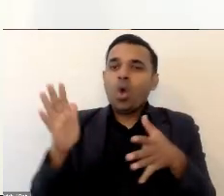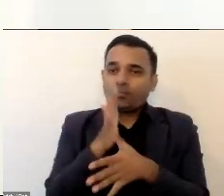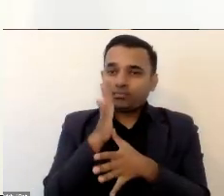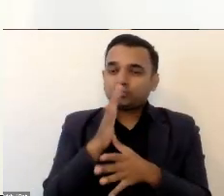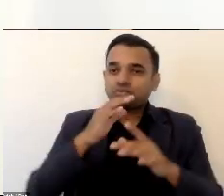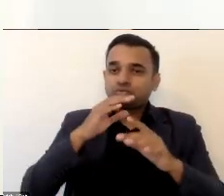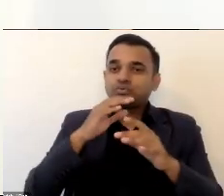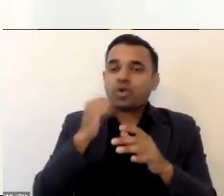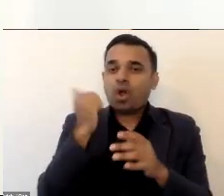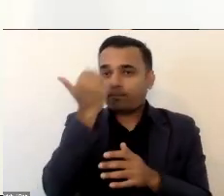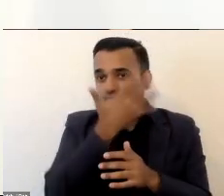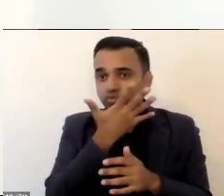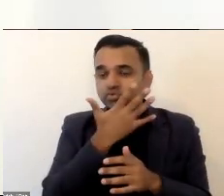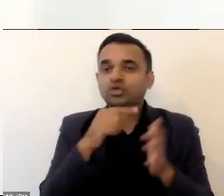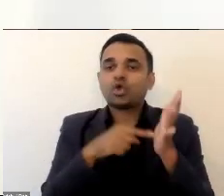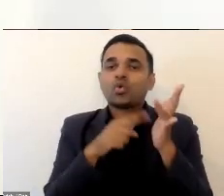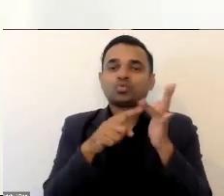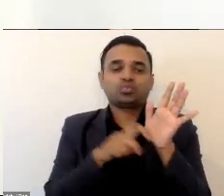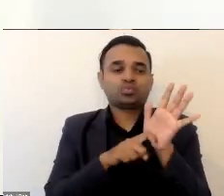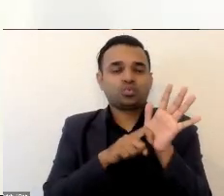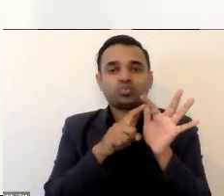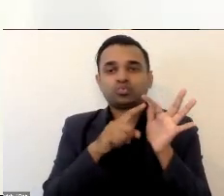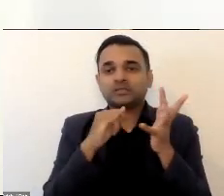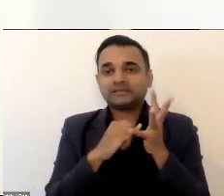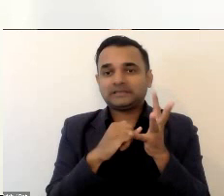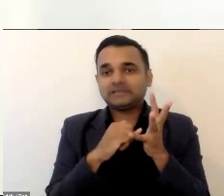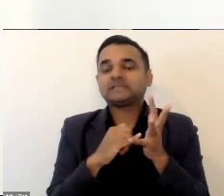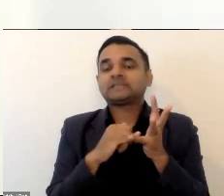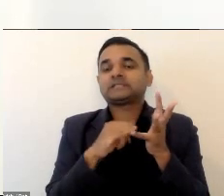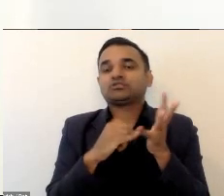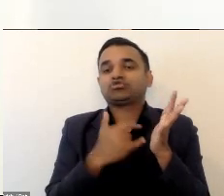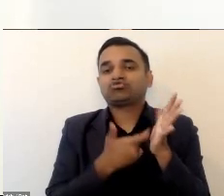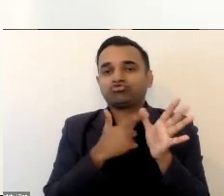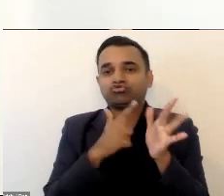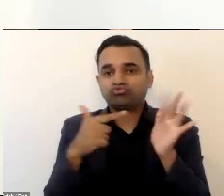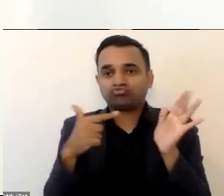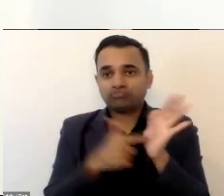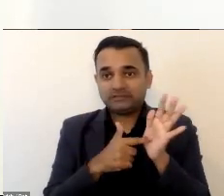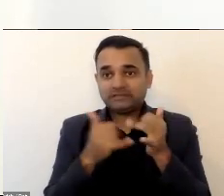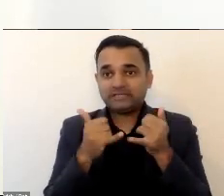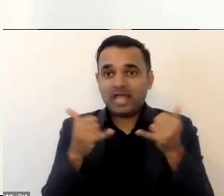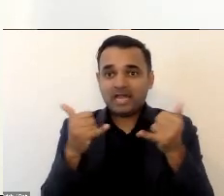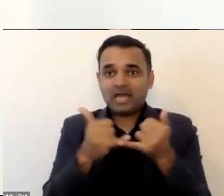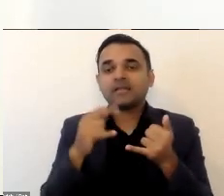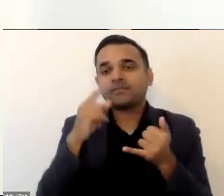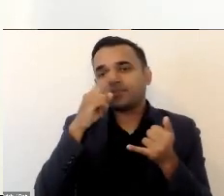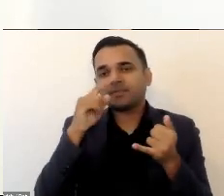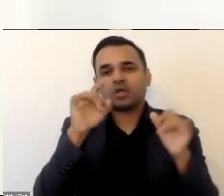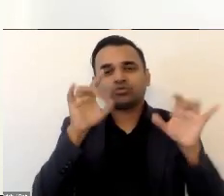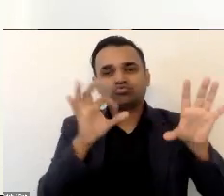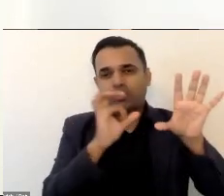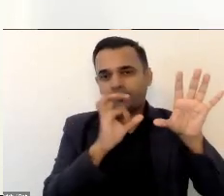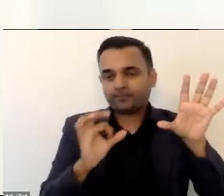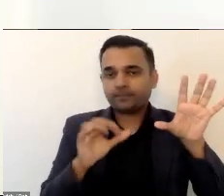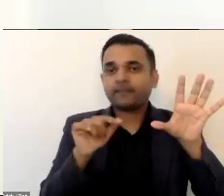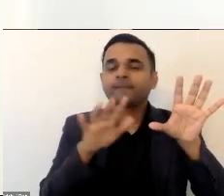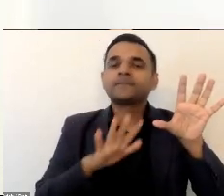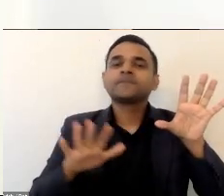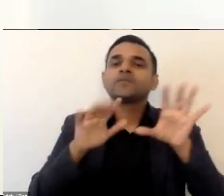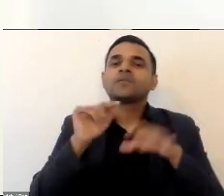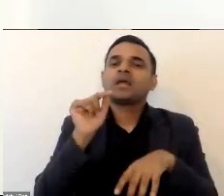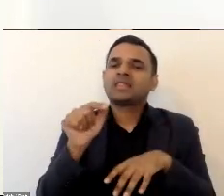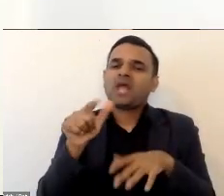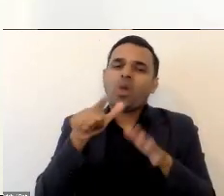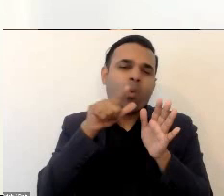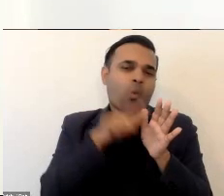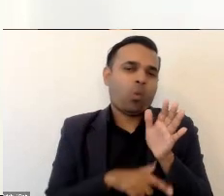and in the AI system by making sure that there were more people